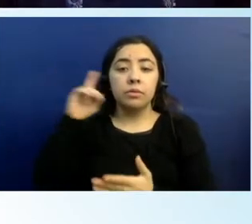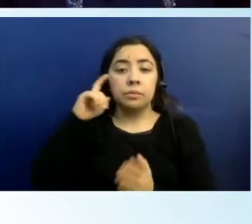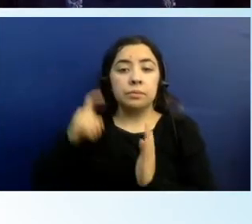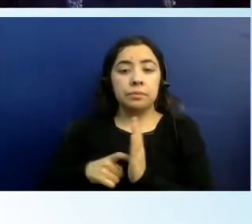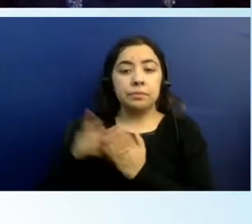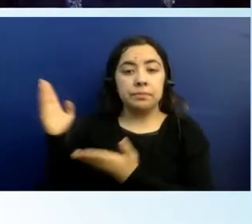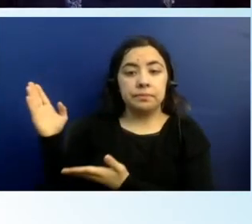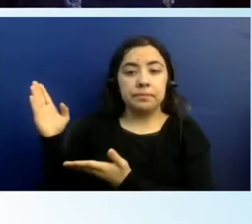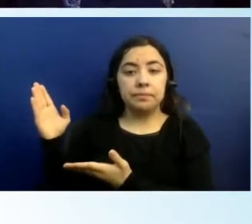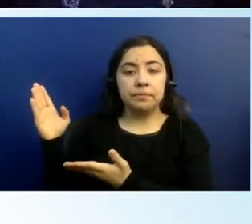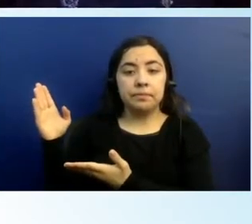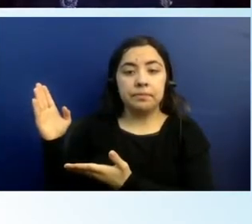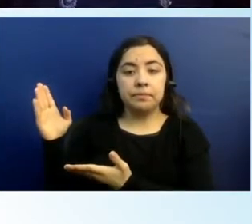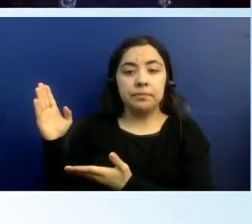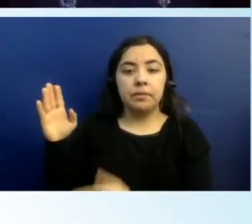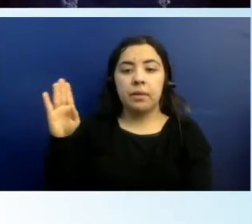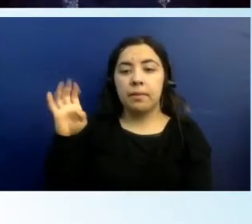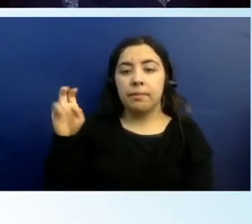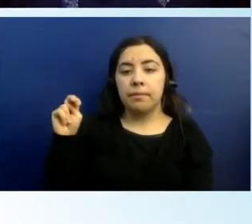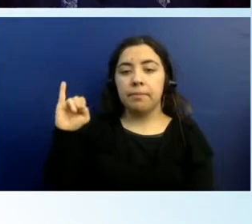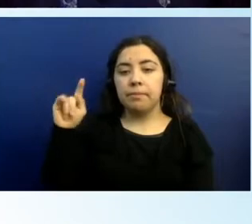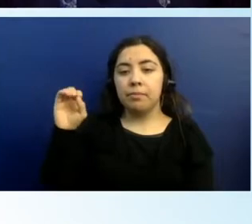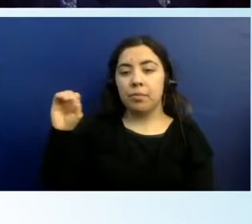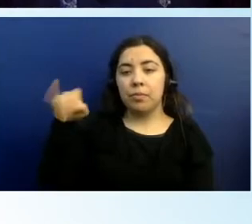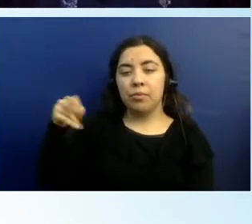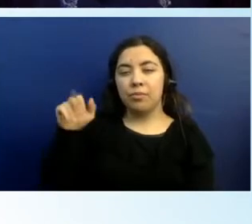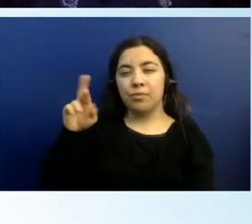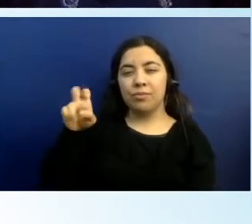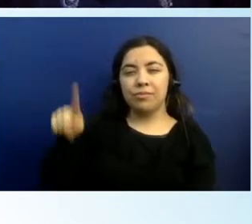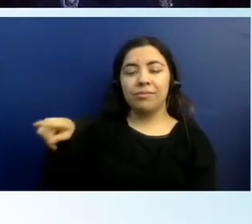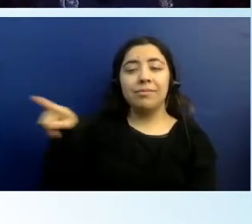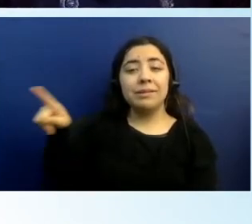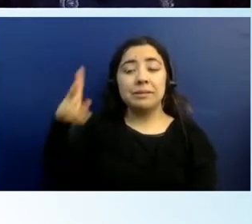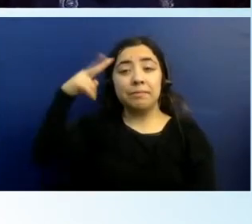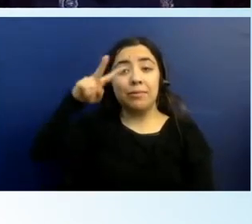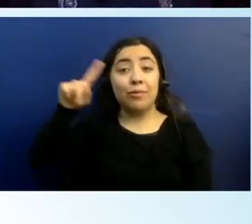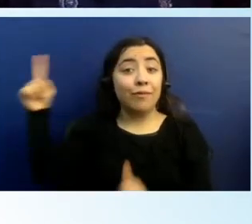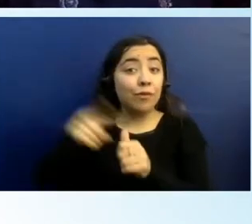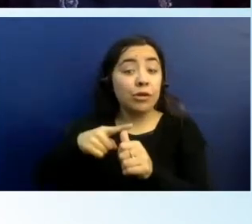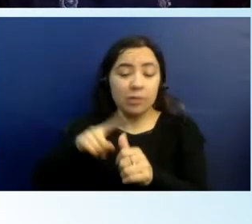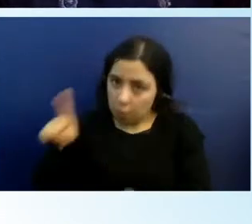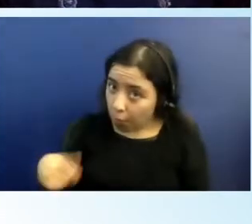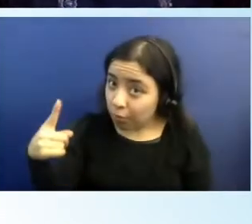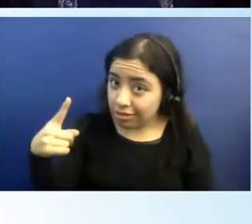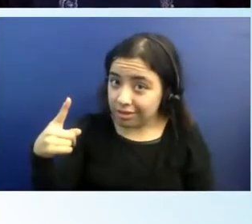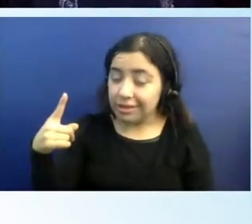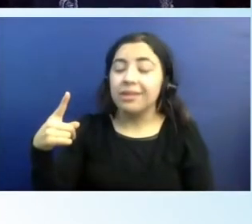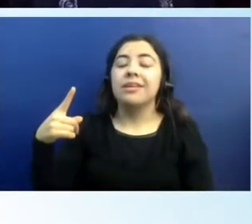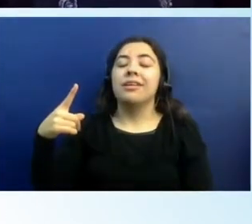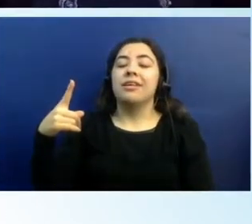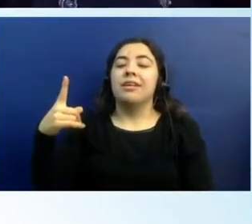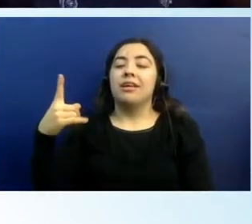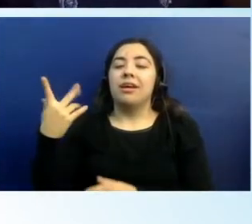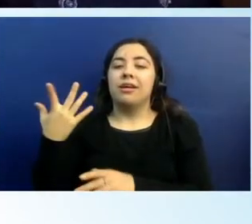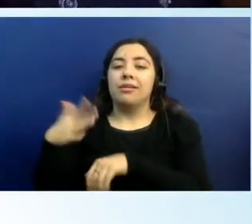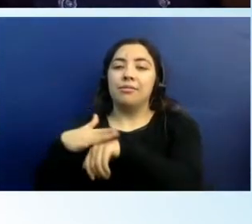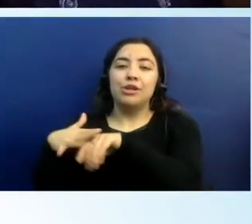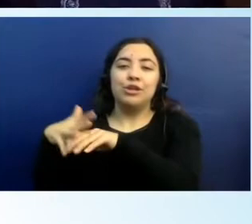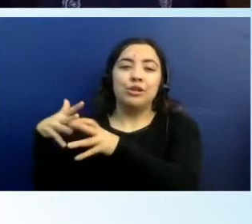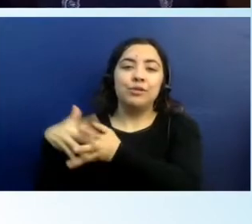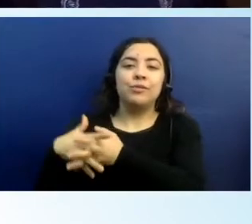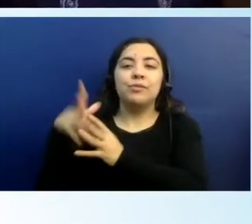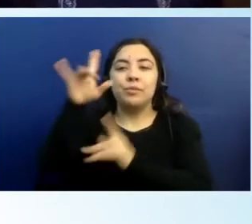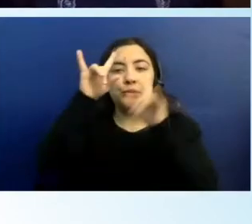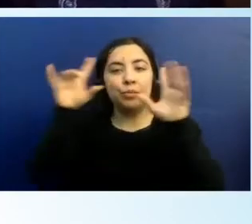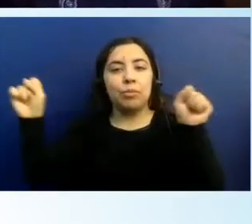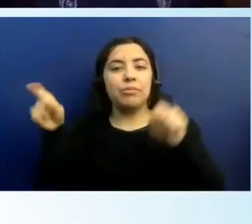is Mexico's first and only indigenous president. He was the 26th president for many years. He's